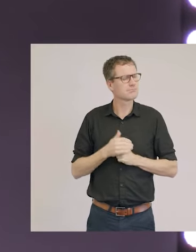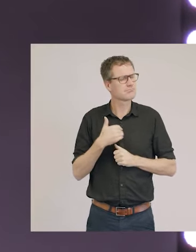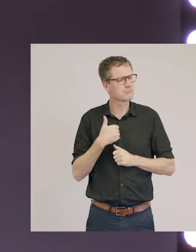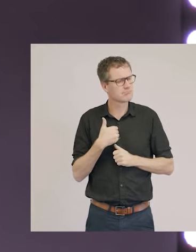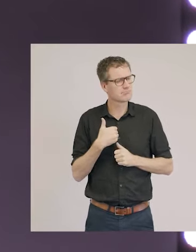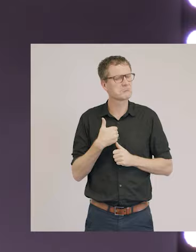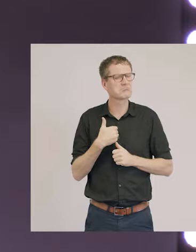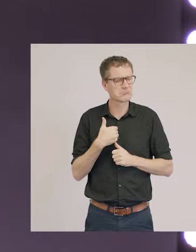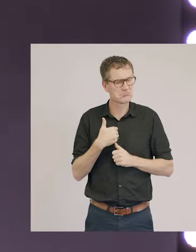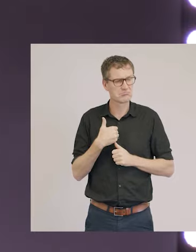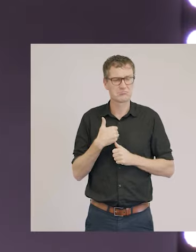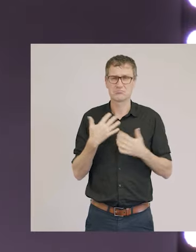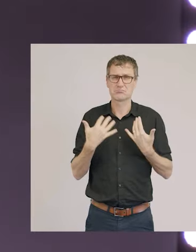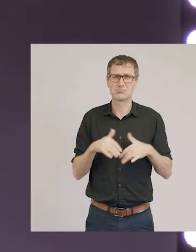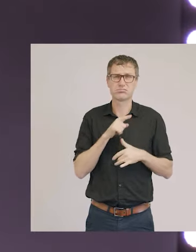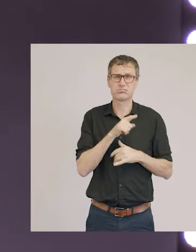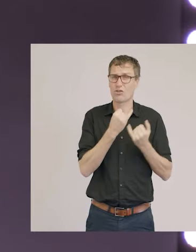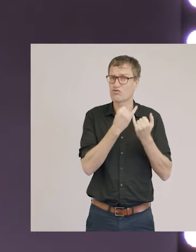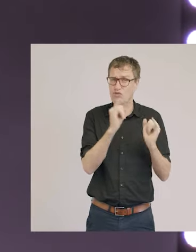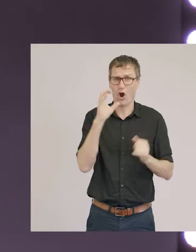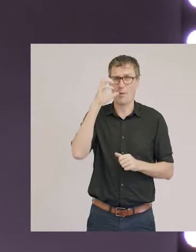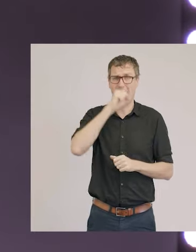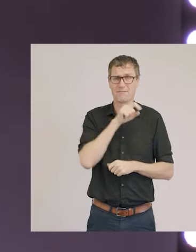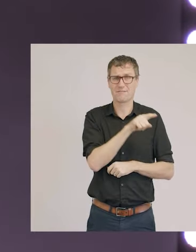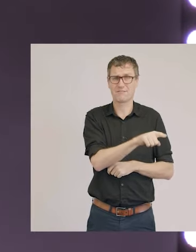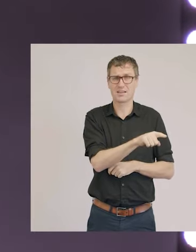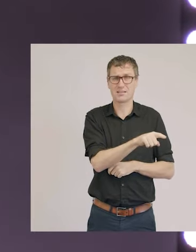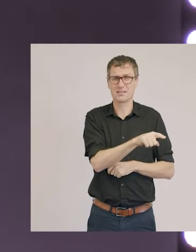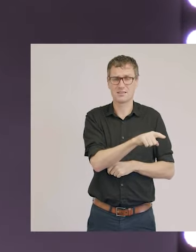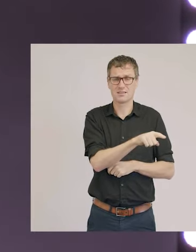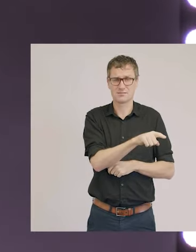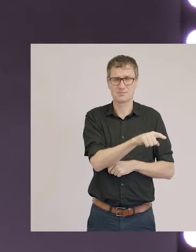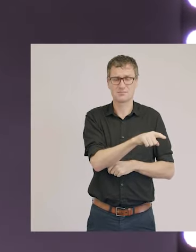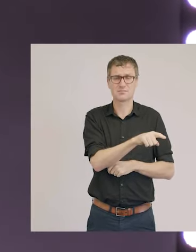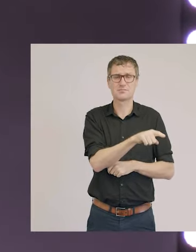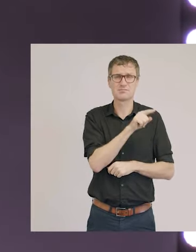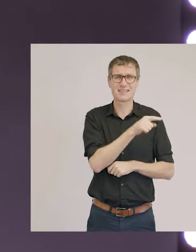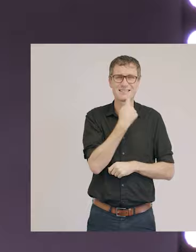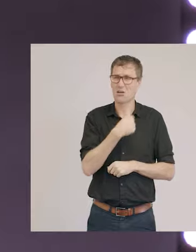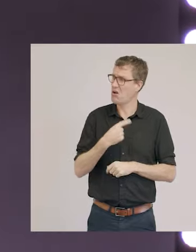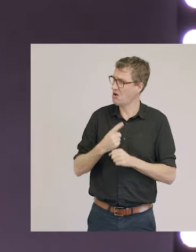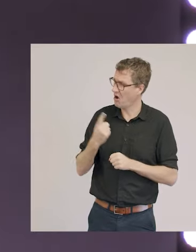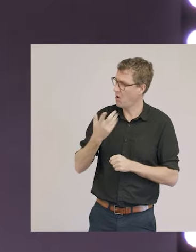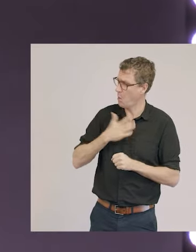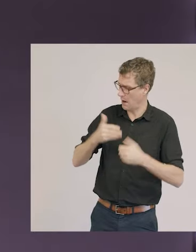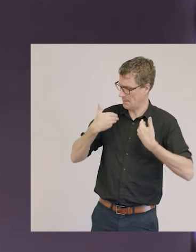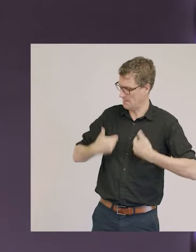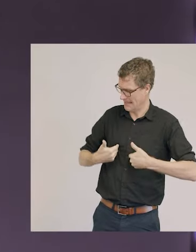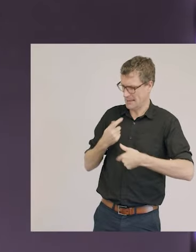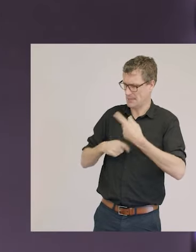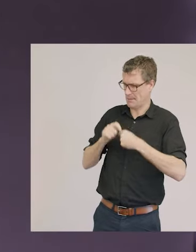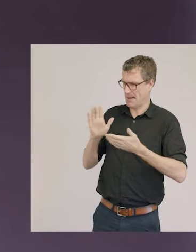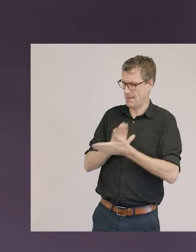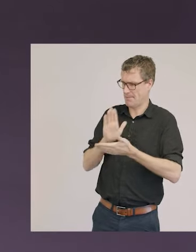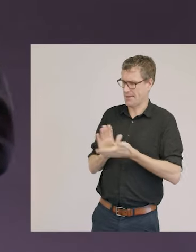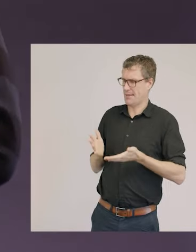God just wants me to be happy. Friends, there's a lot of deception just in that sentence. God just wants me to be happy.